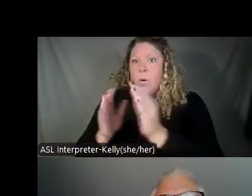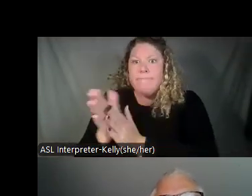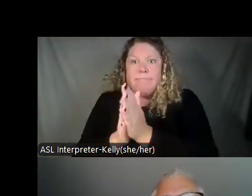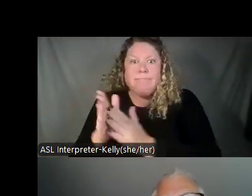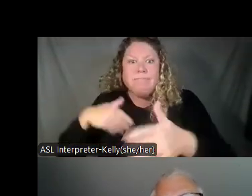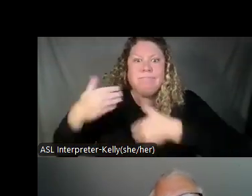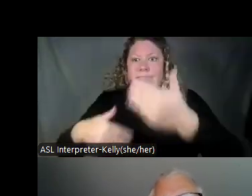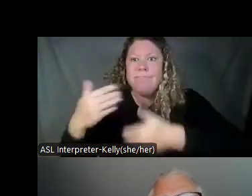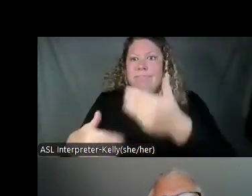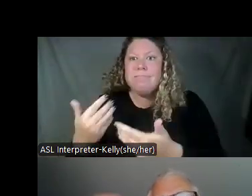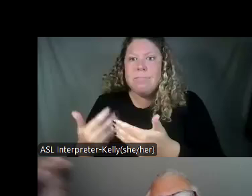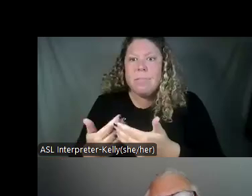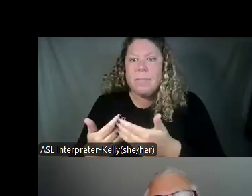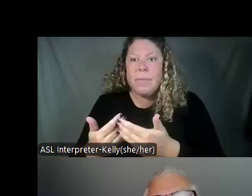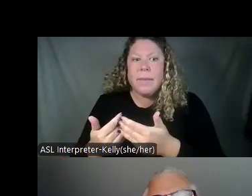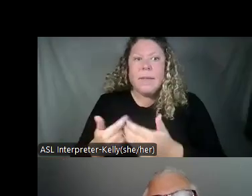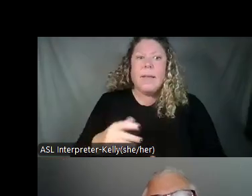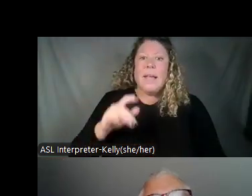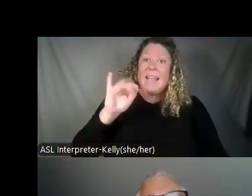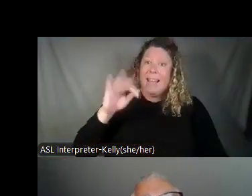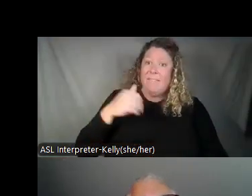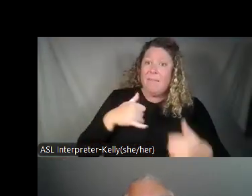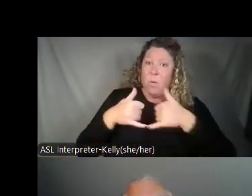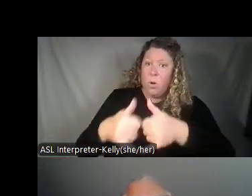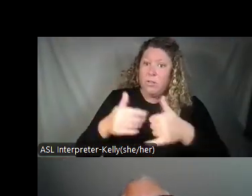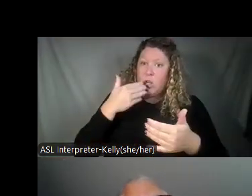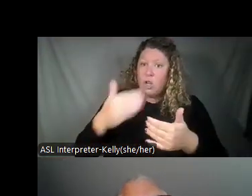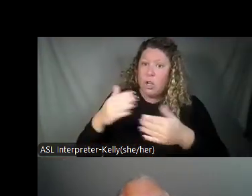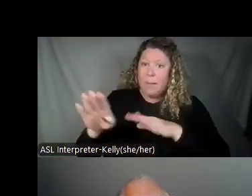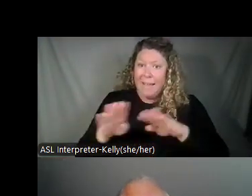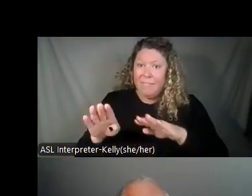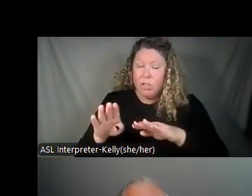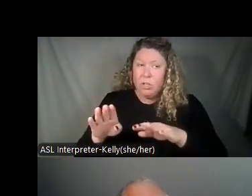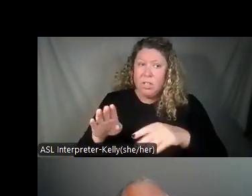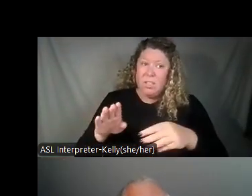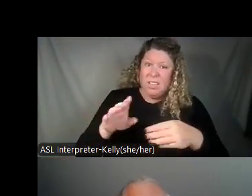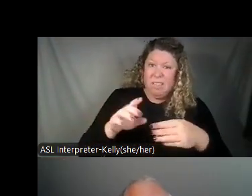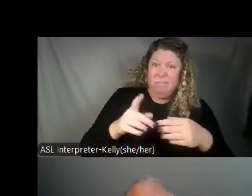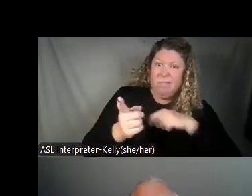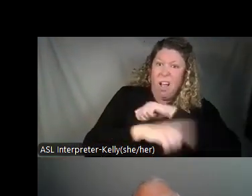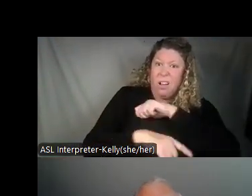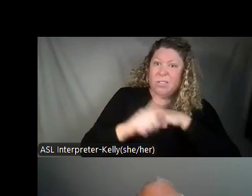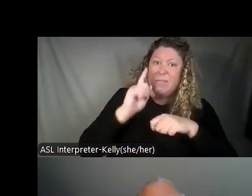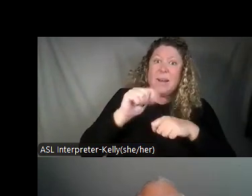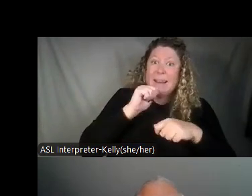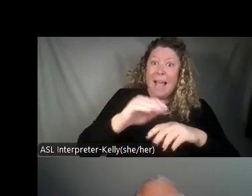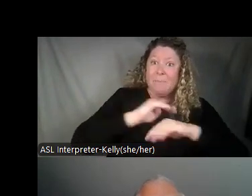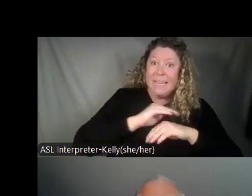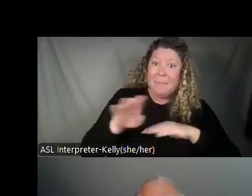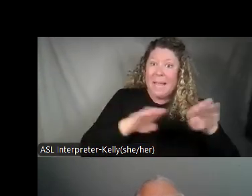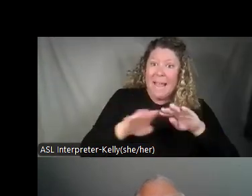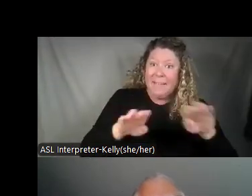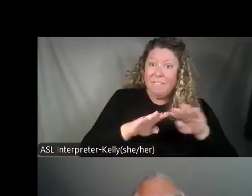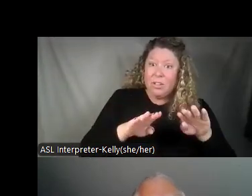And if there's rewards for good behavior and consequences for not meeting the behavior, those need to be